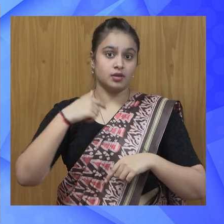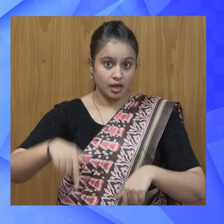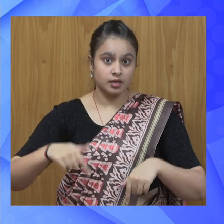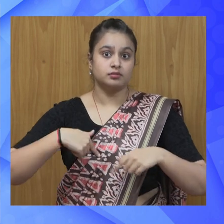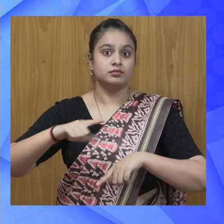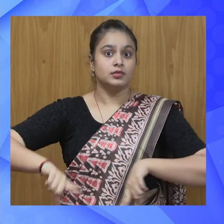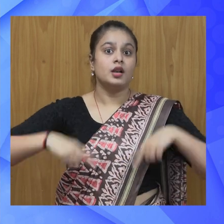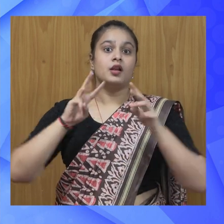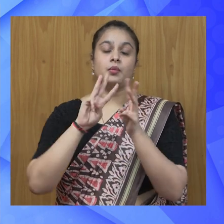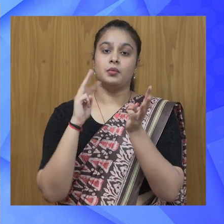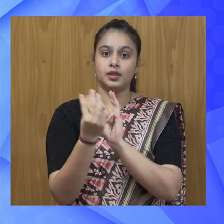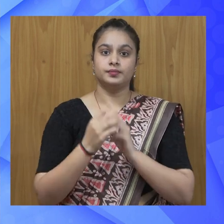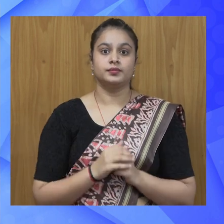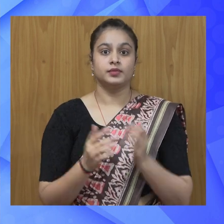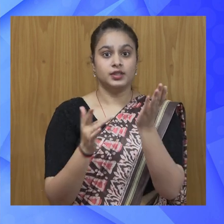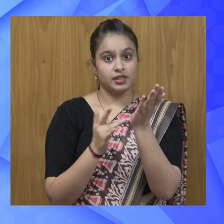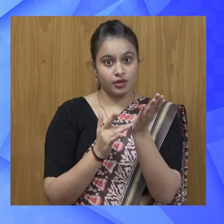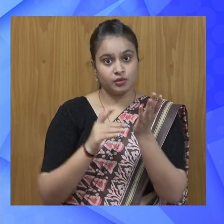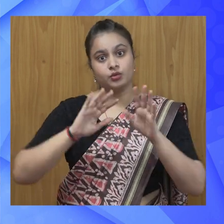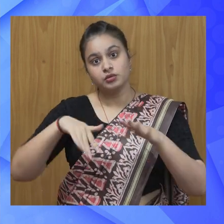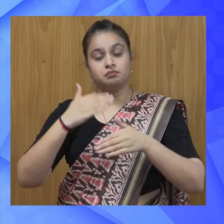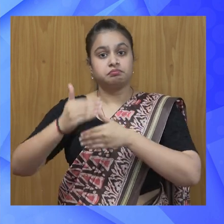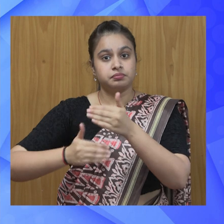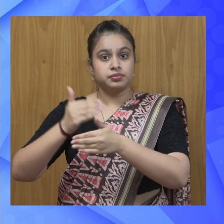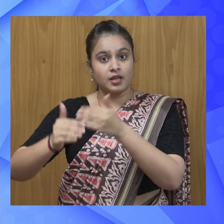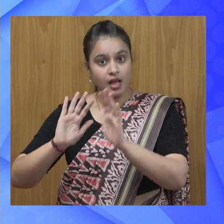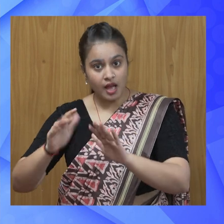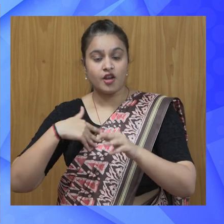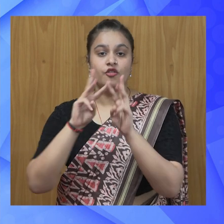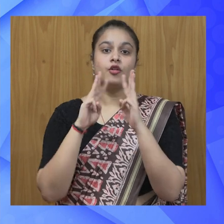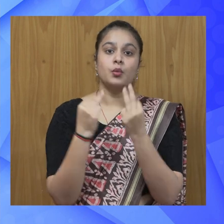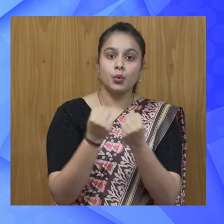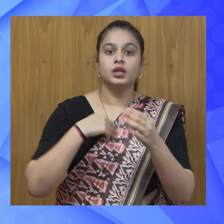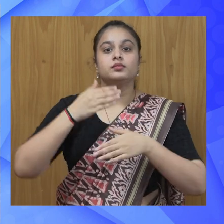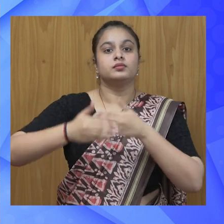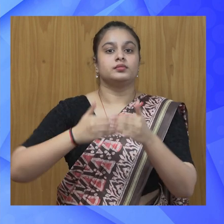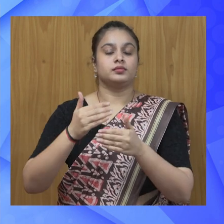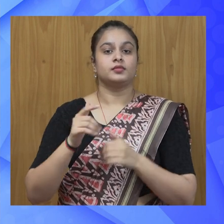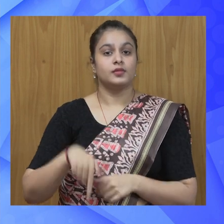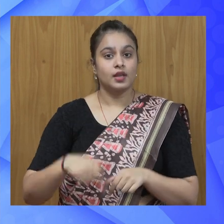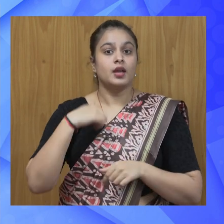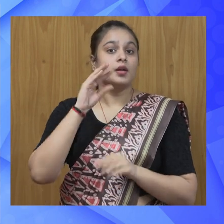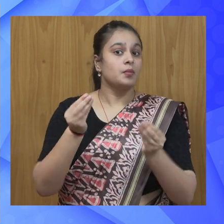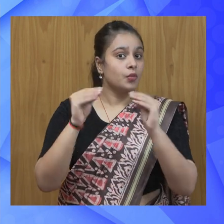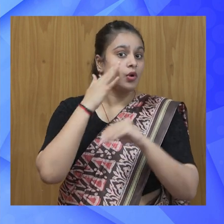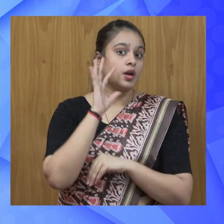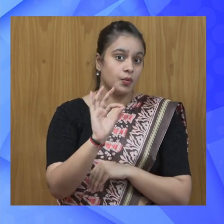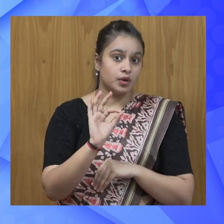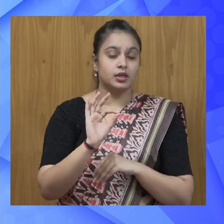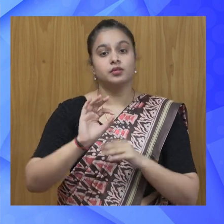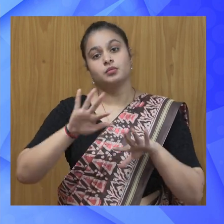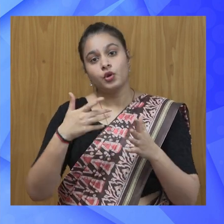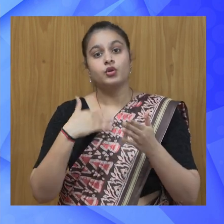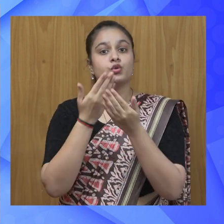fast-paced world, technology-driven and fast-paced world that we live in. It is more important than ever